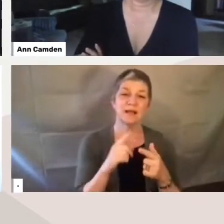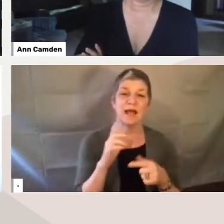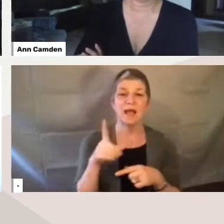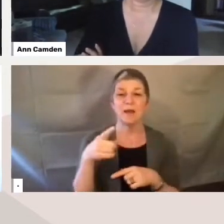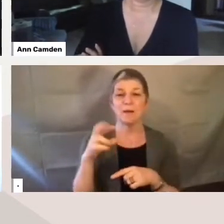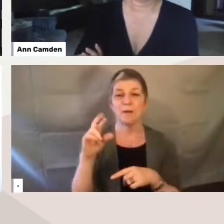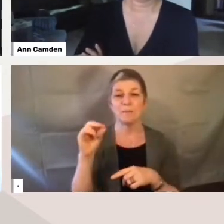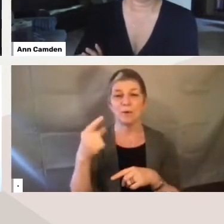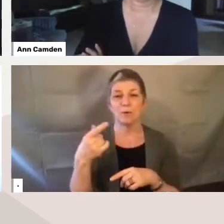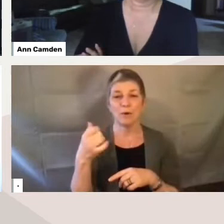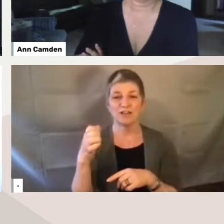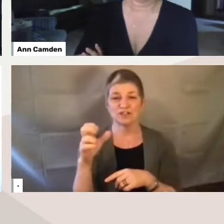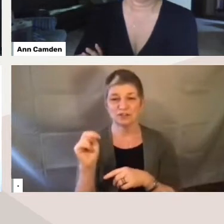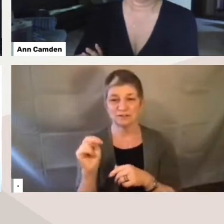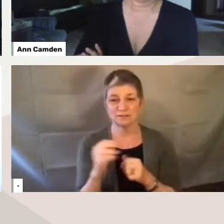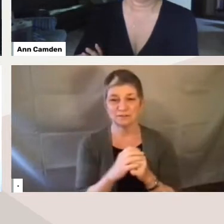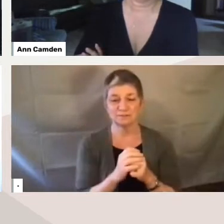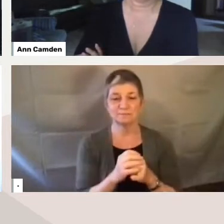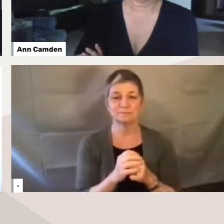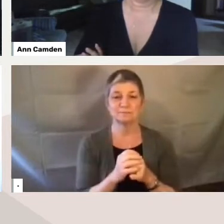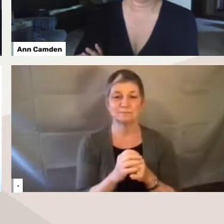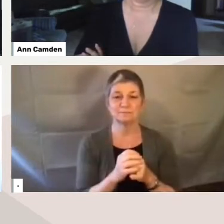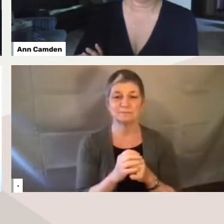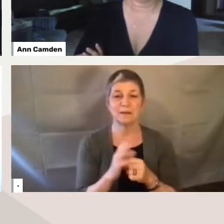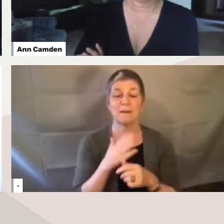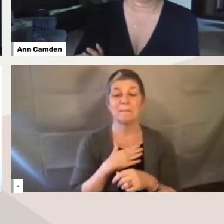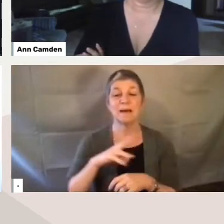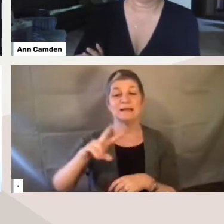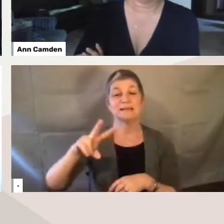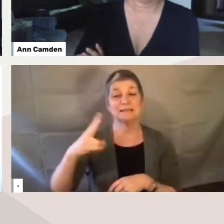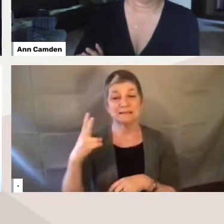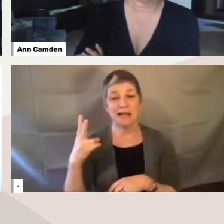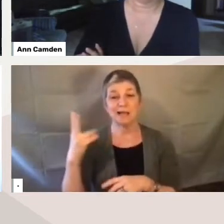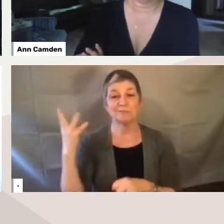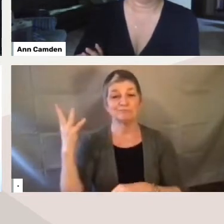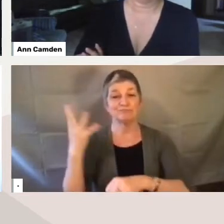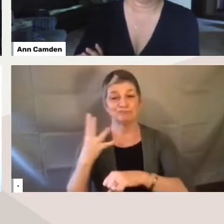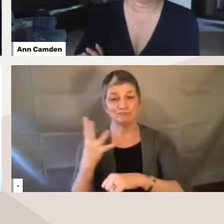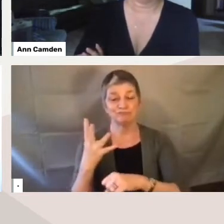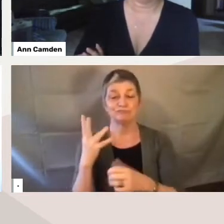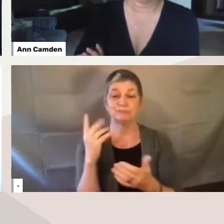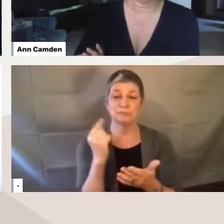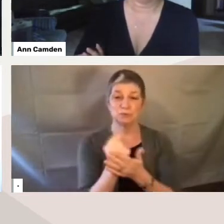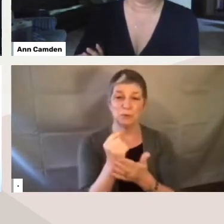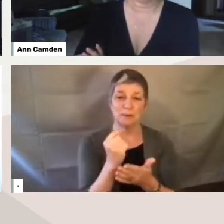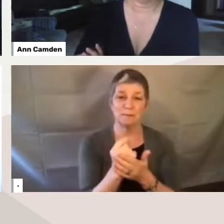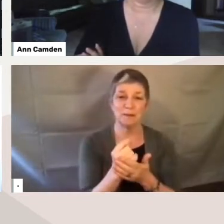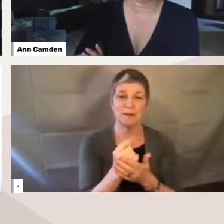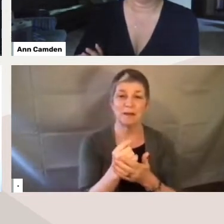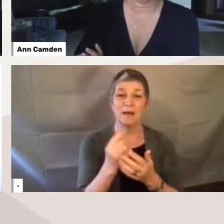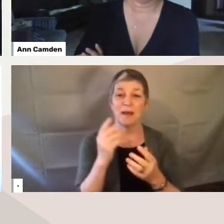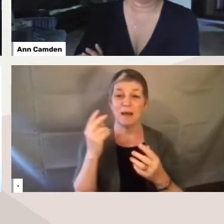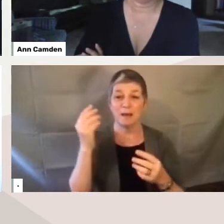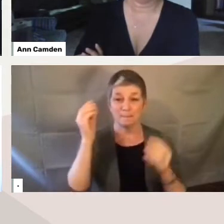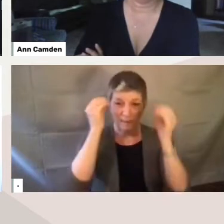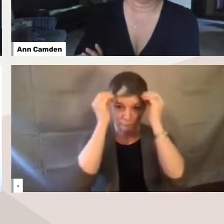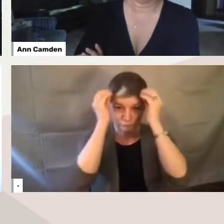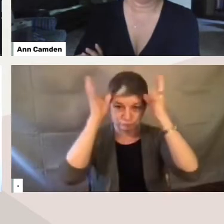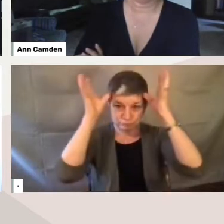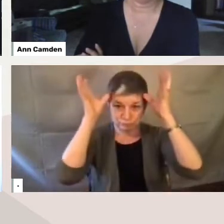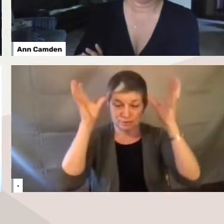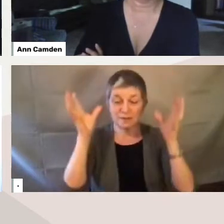progression. And so my second round of treatment, and like you said, my hair had grown back. So of